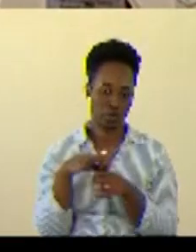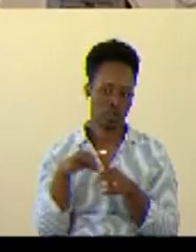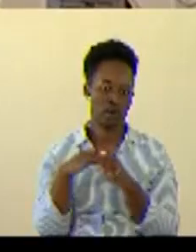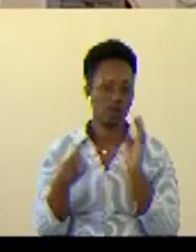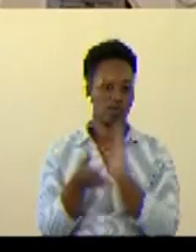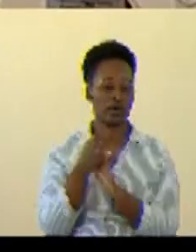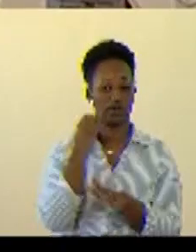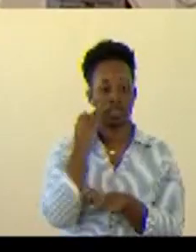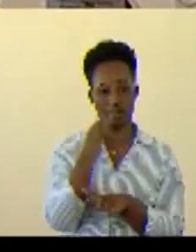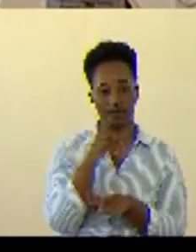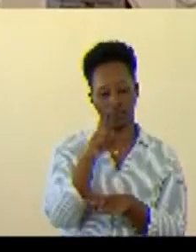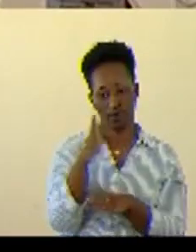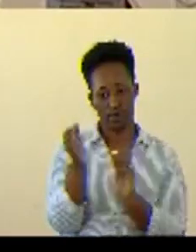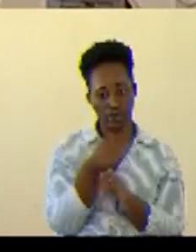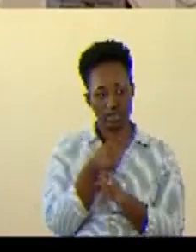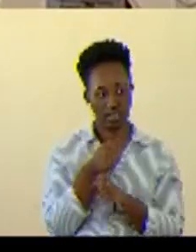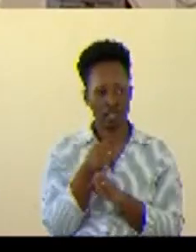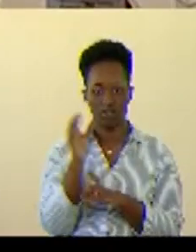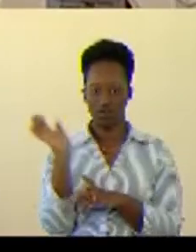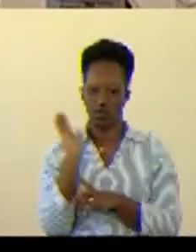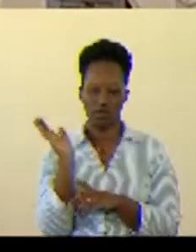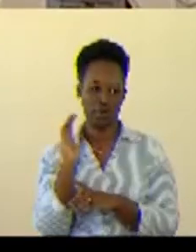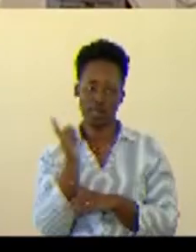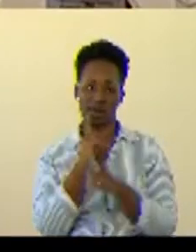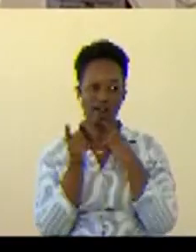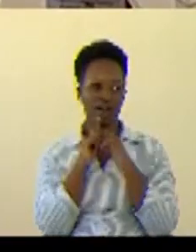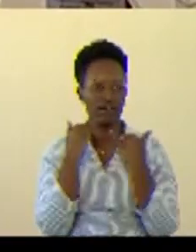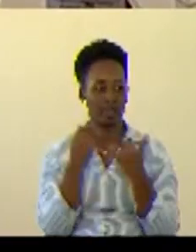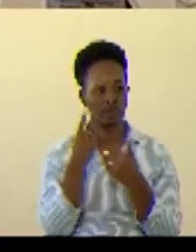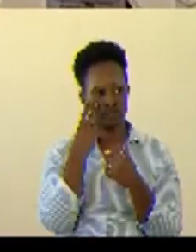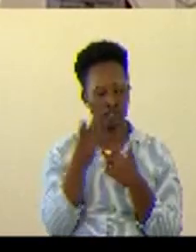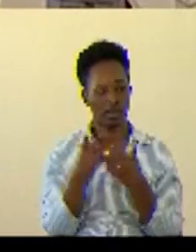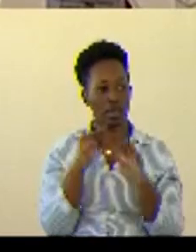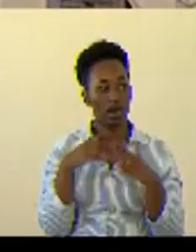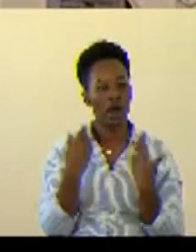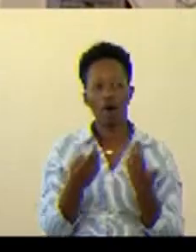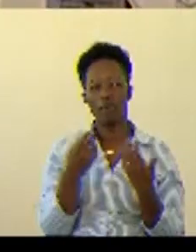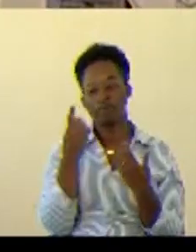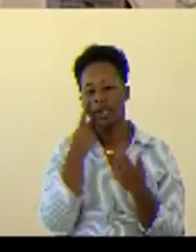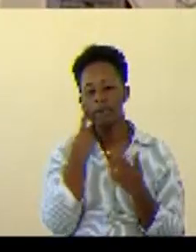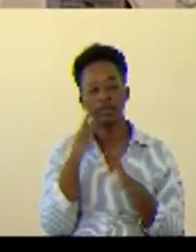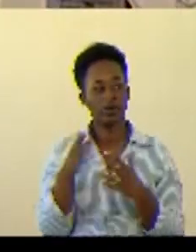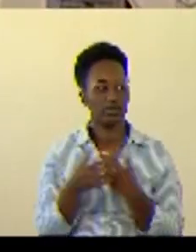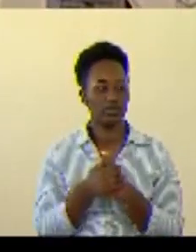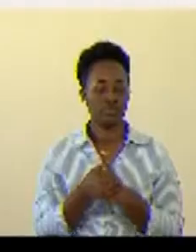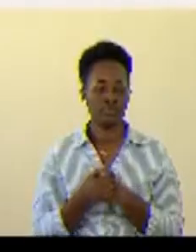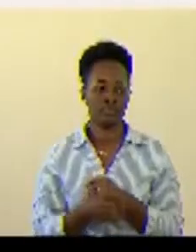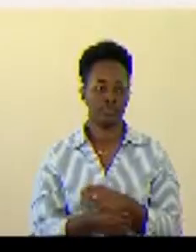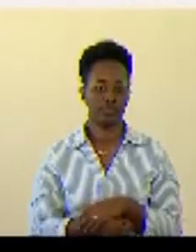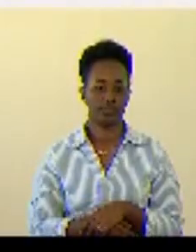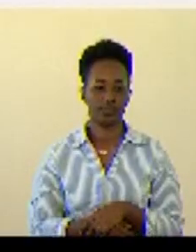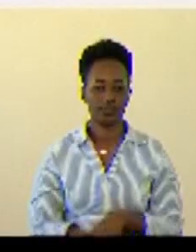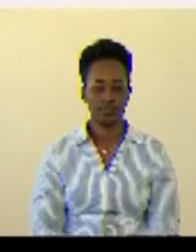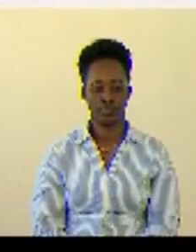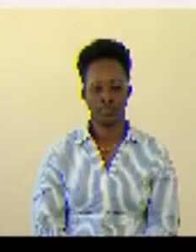Quickly, if you get the green color, let us be meanwhile seeing how it will just happen. Observation under the color of